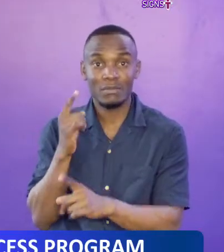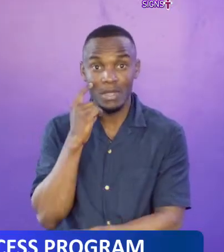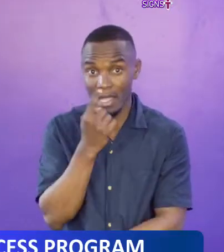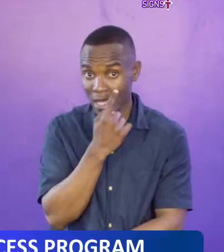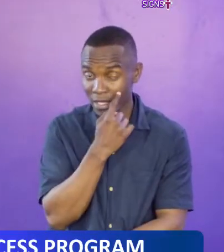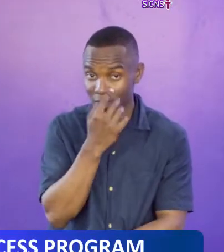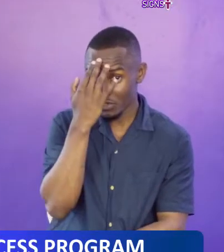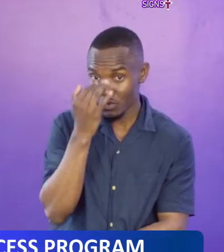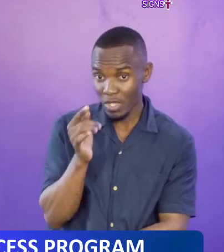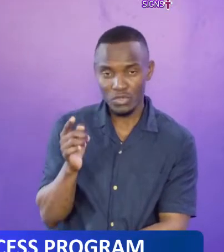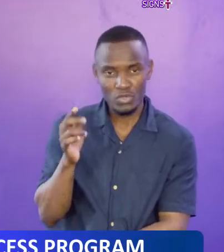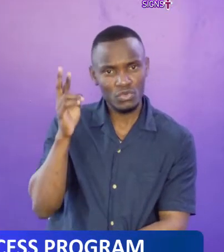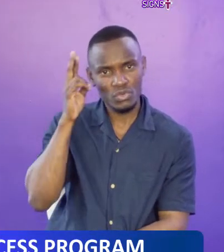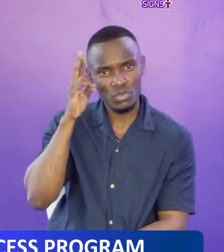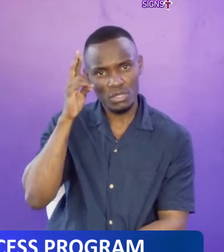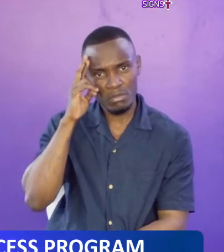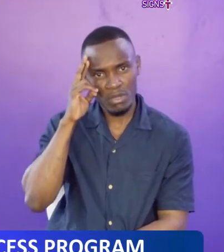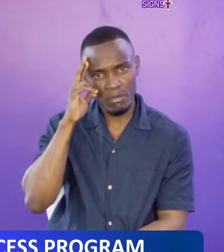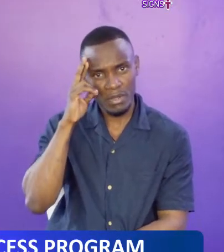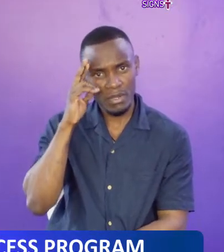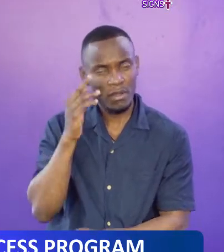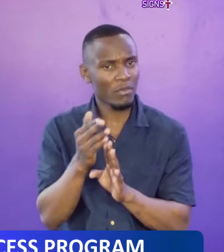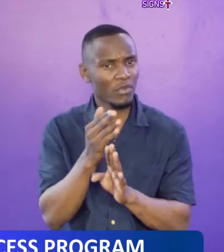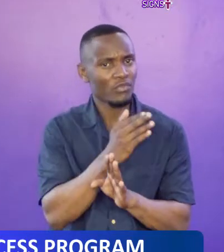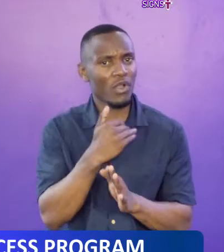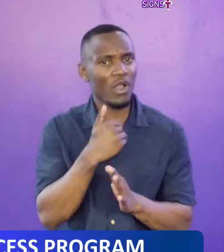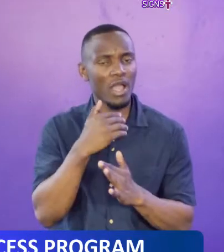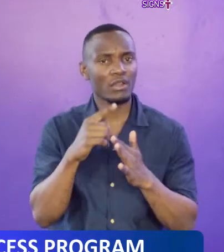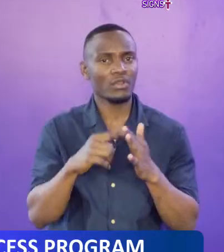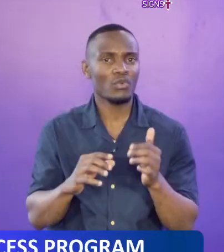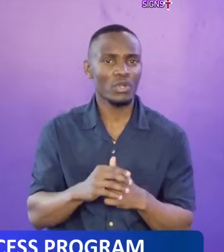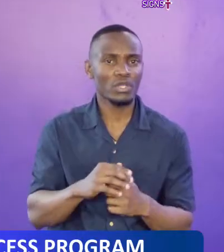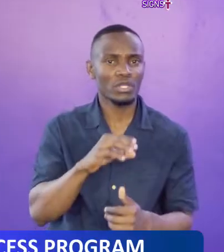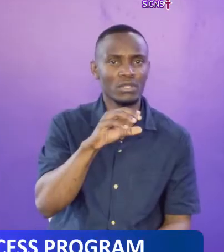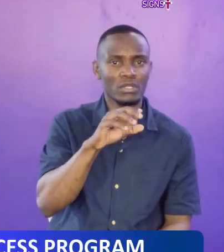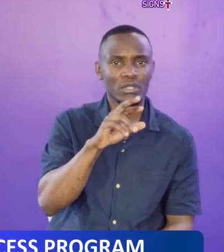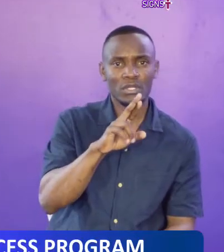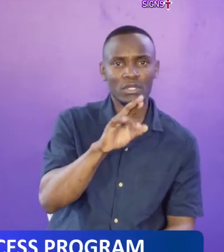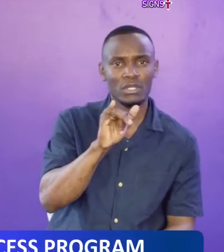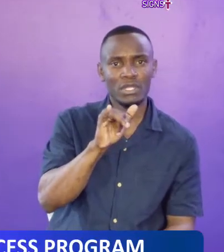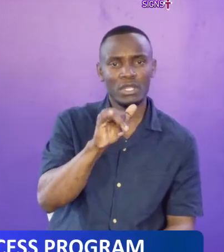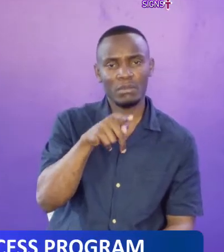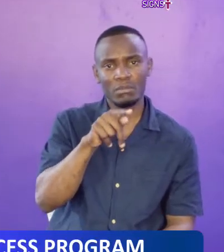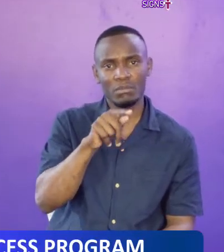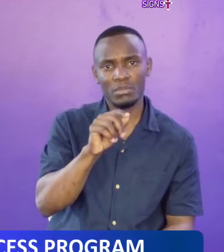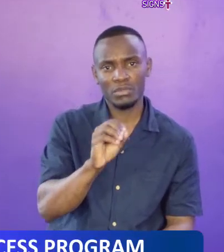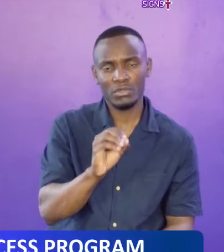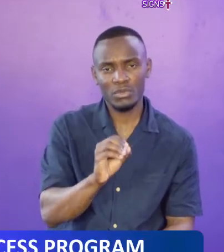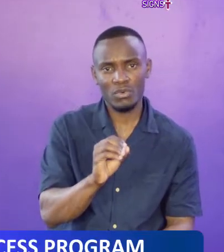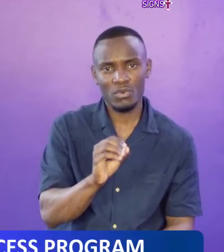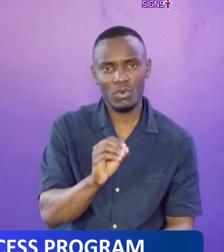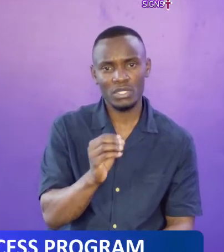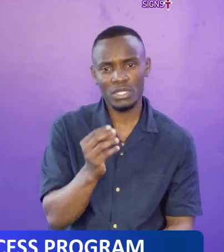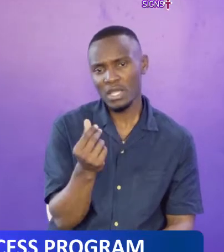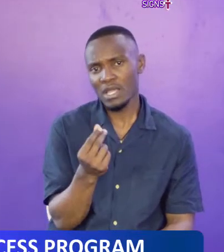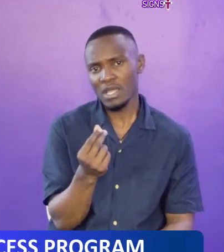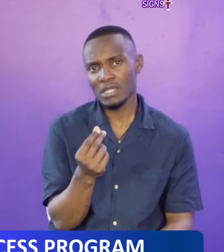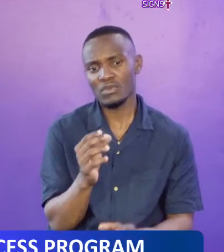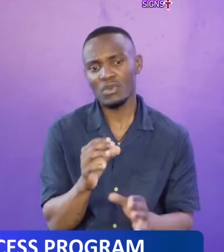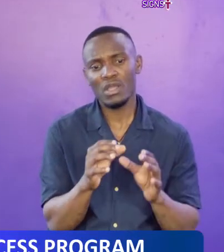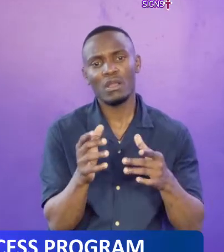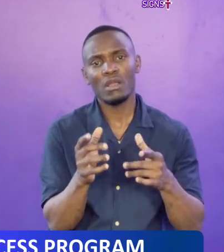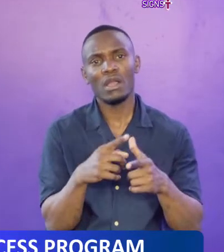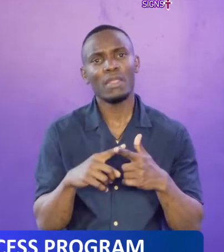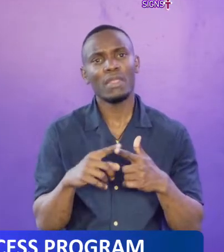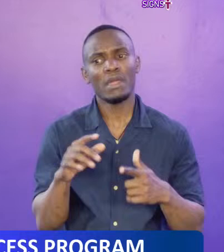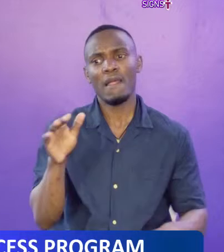there was a cryptocurrency company. I would not mention, but the country is aware, and the Parliament was